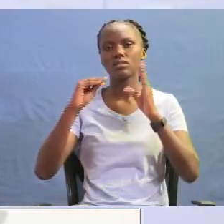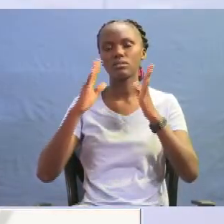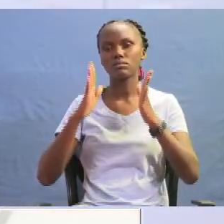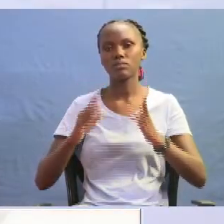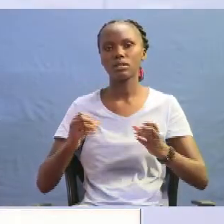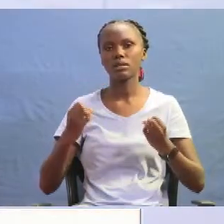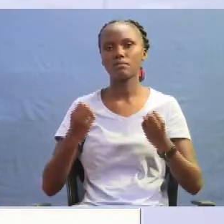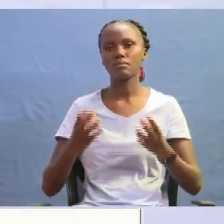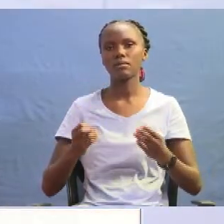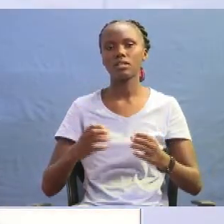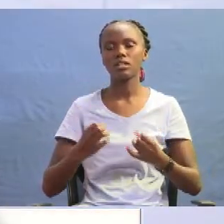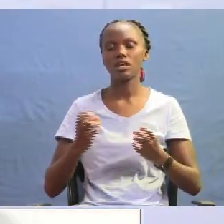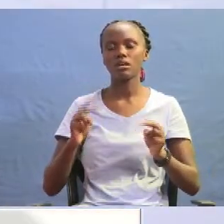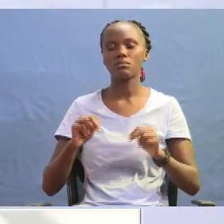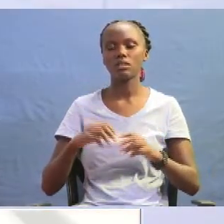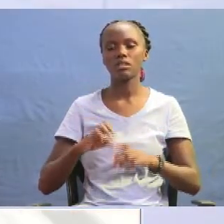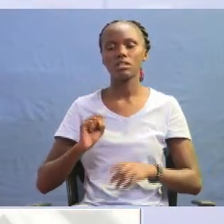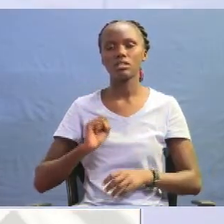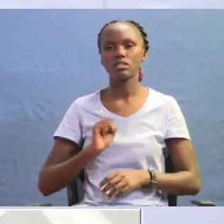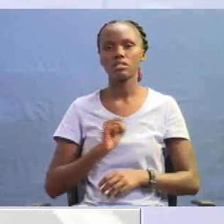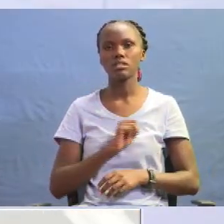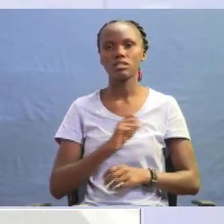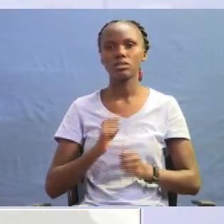Majority Leader Kimani